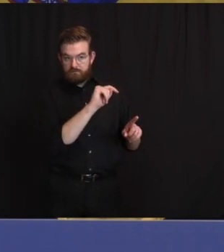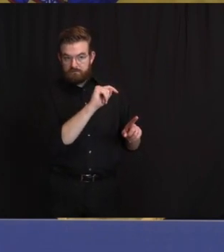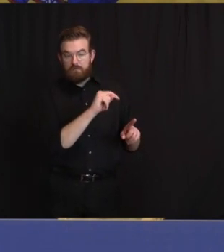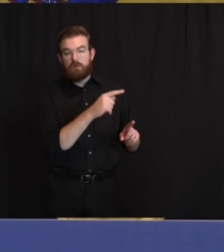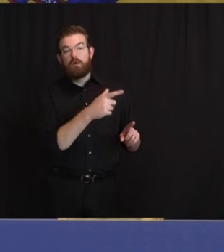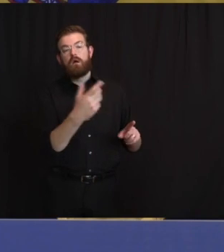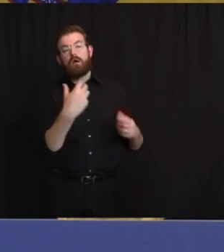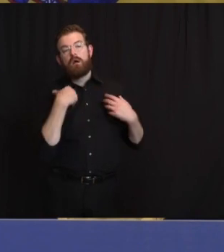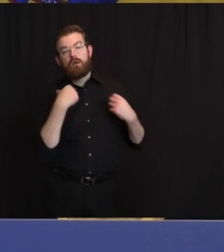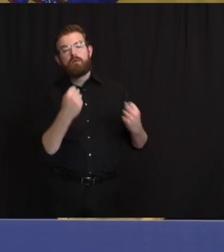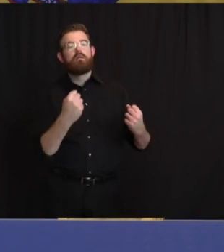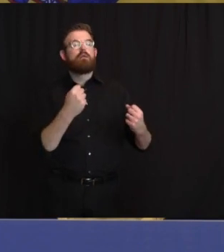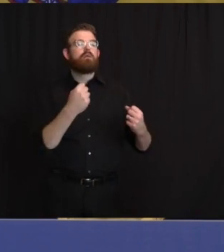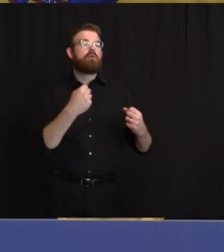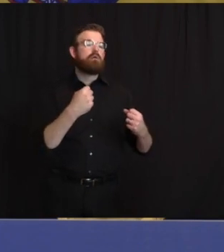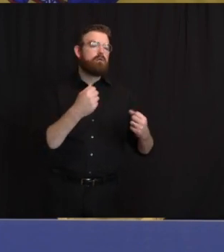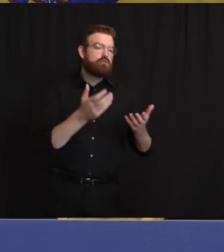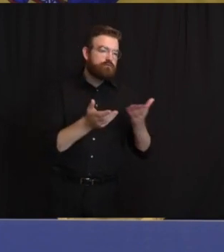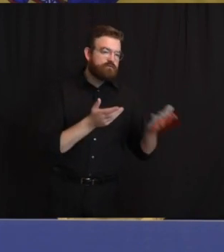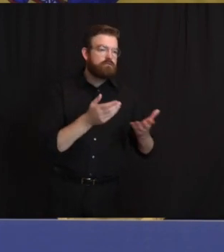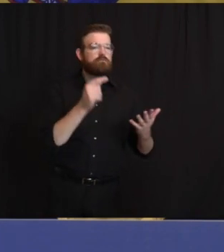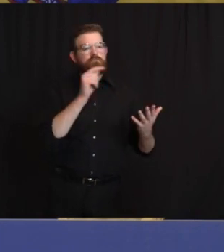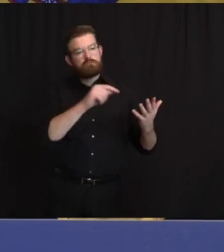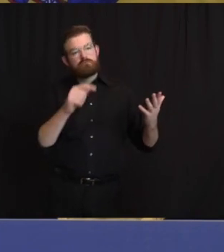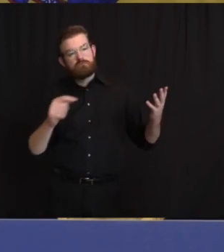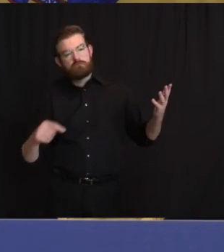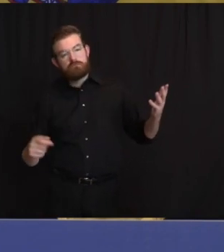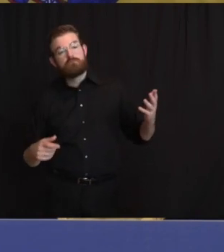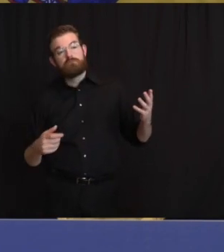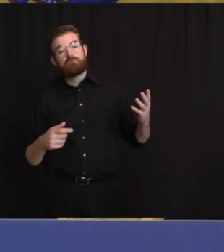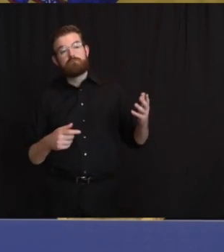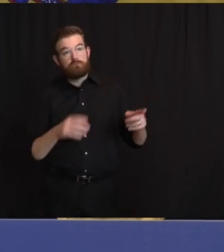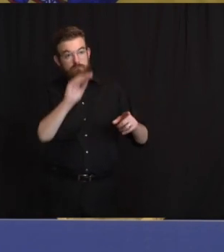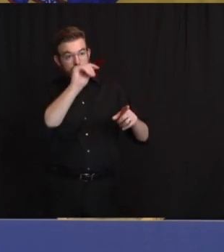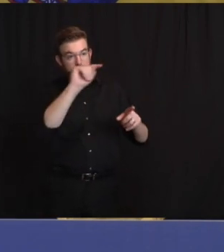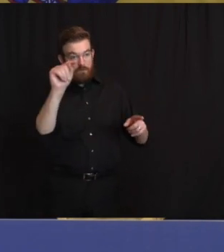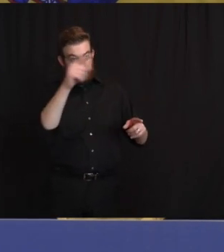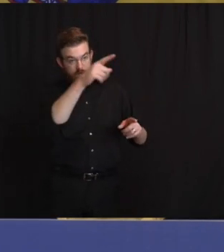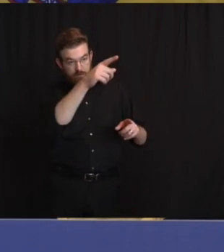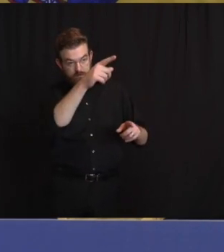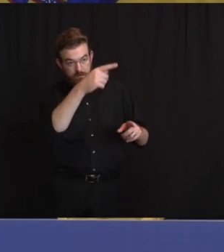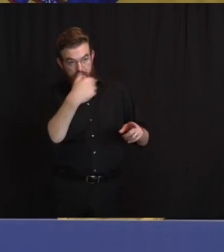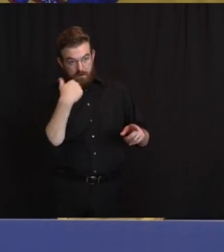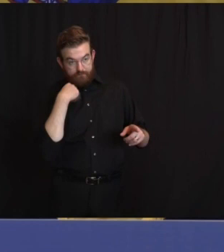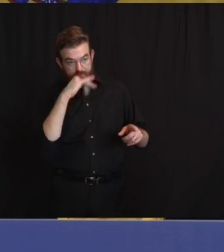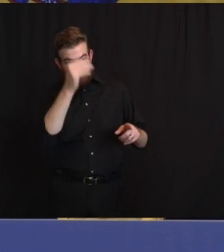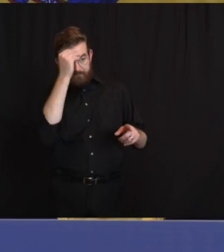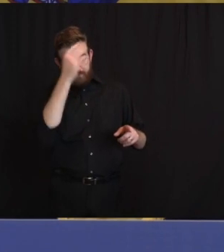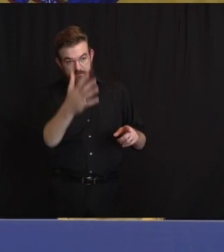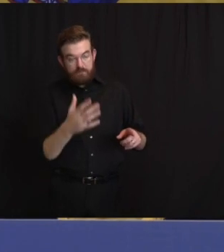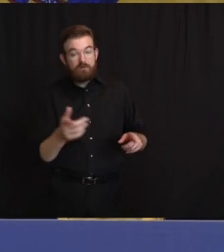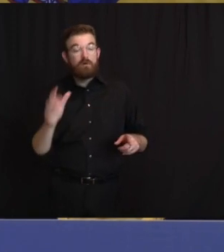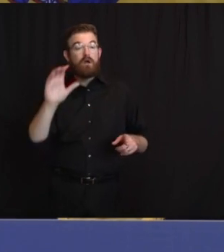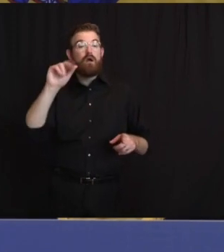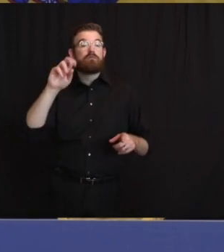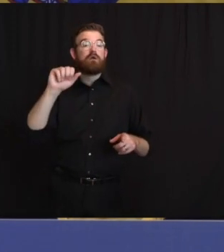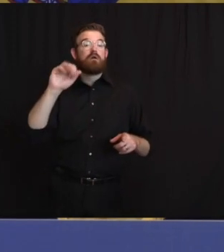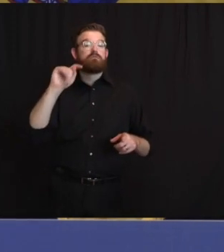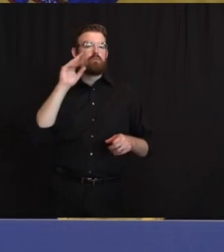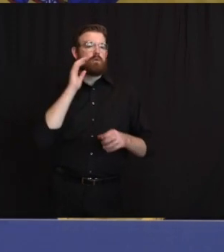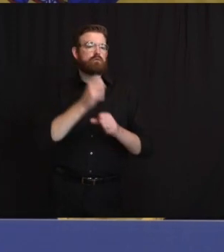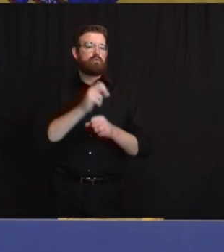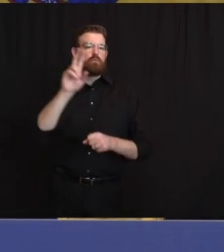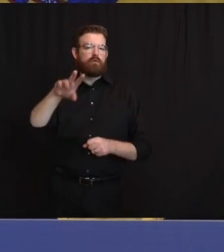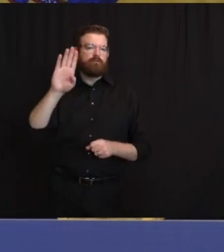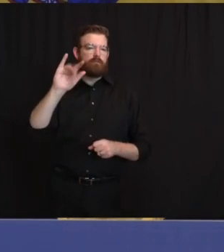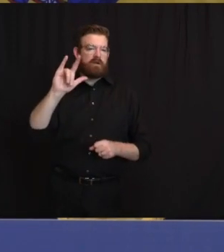we can get that for you. Do you have it, Matt? I know the CARES Act is, the number we use is $2.4 billion. But. Yeah, the coronavirus relief